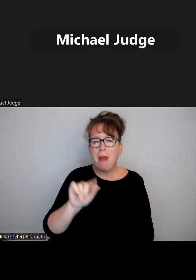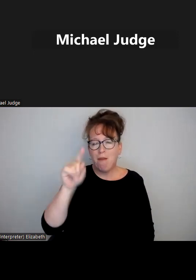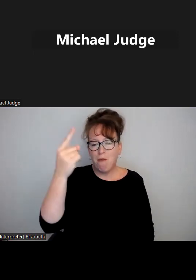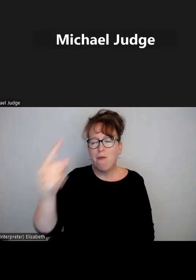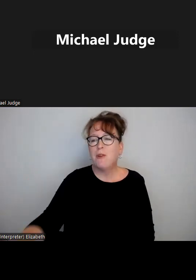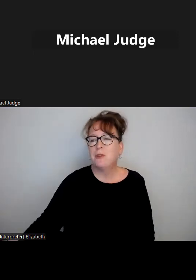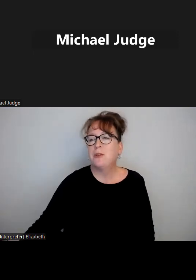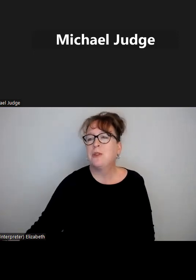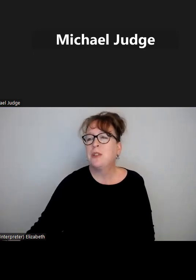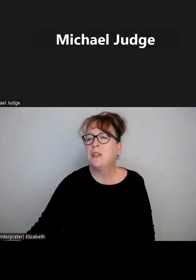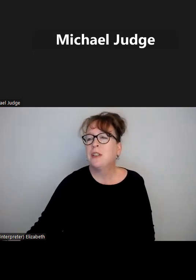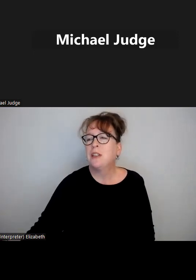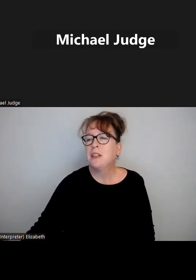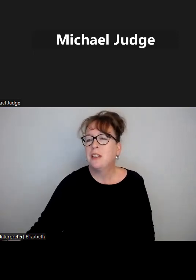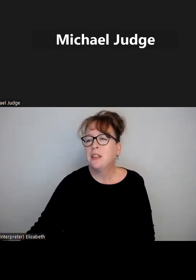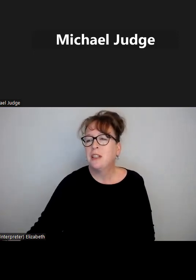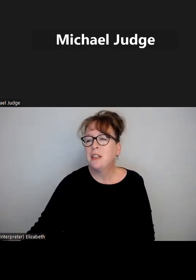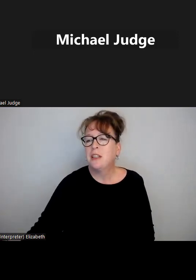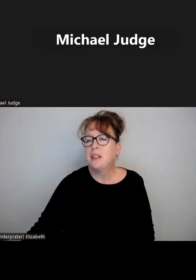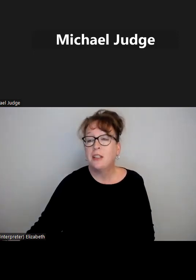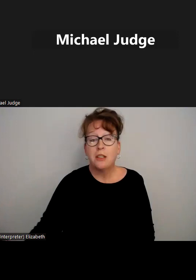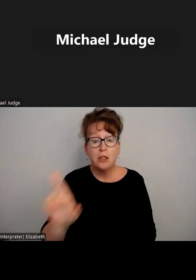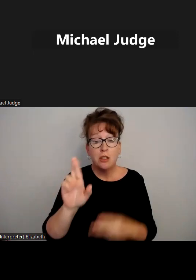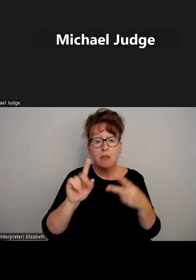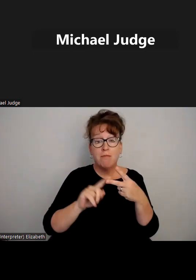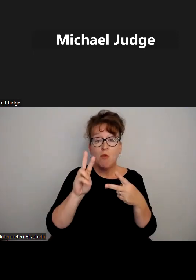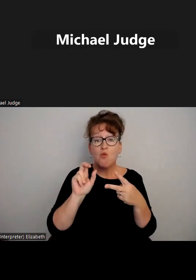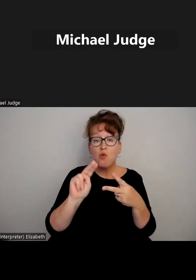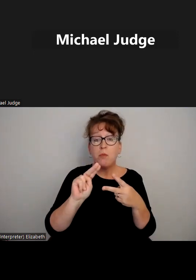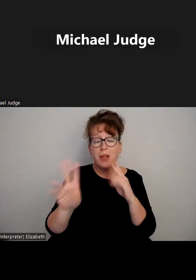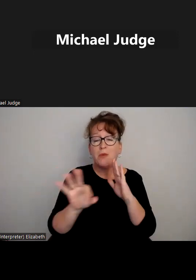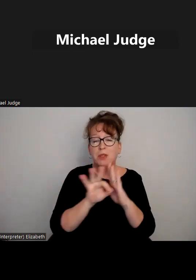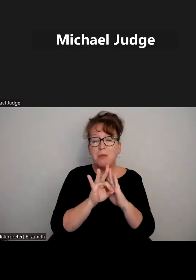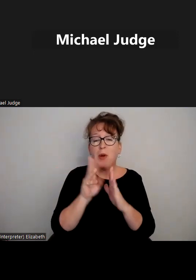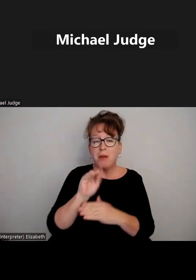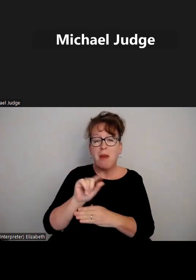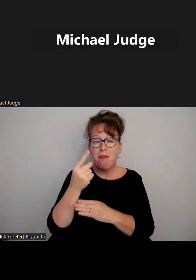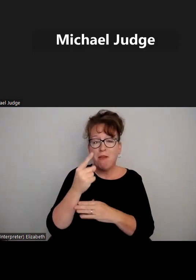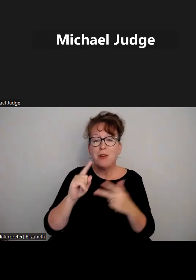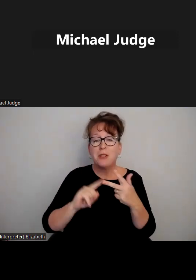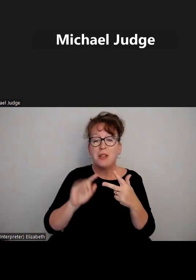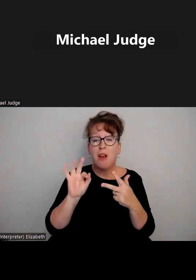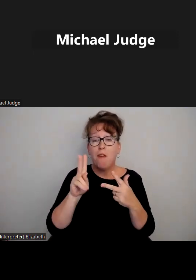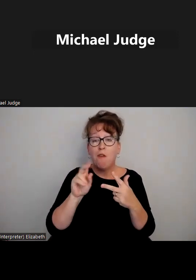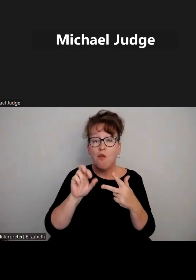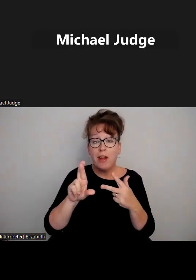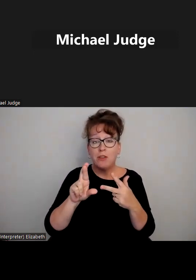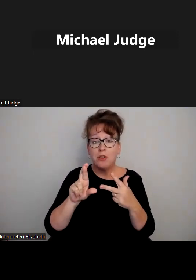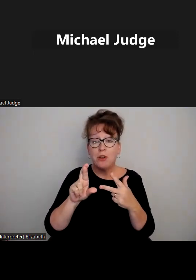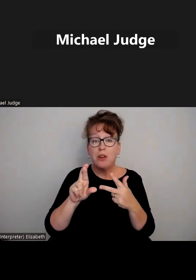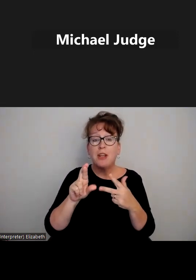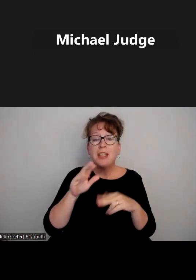little bit, was also appointed in March when I was, and took office in April. Commissioner Fraser has been on the commission since